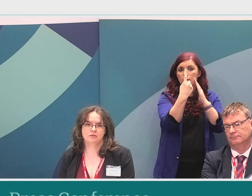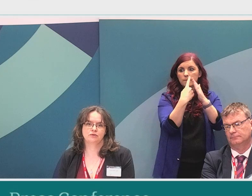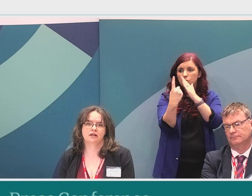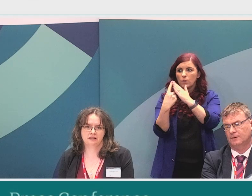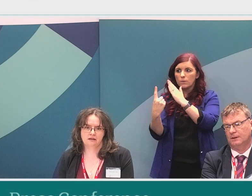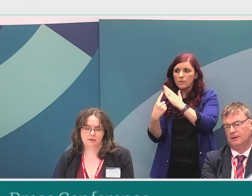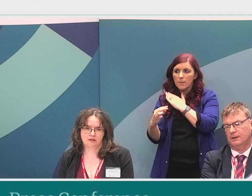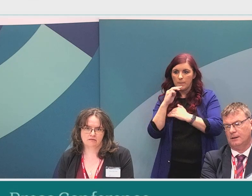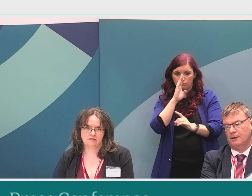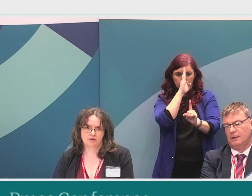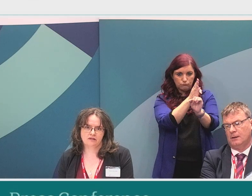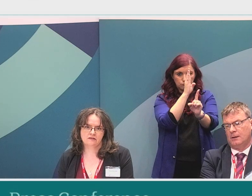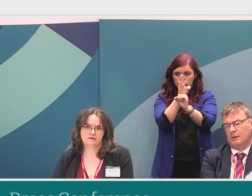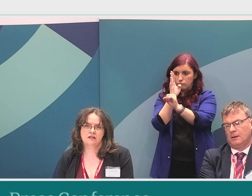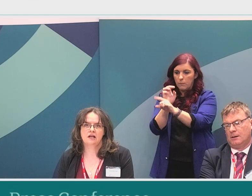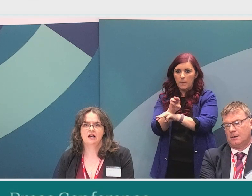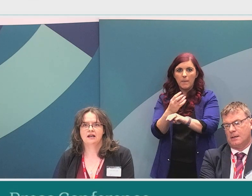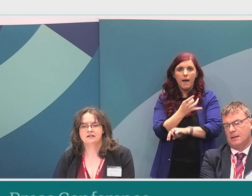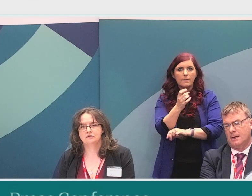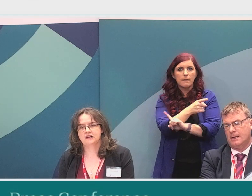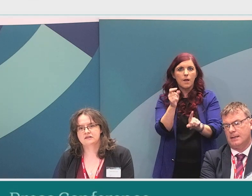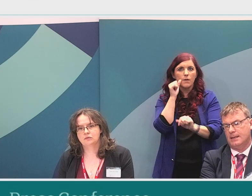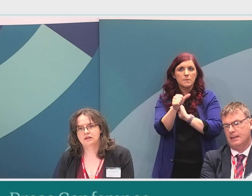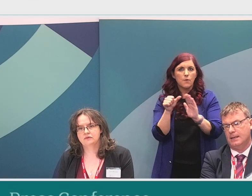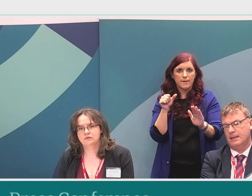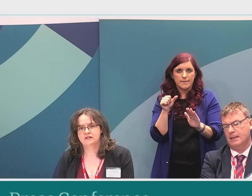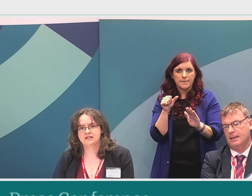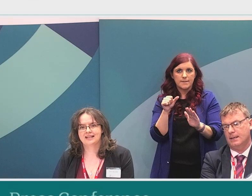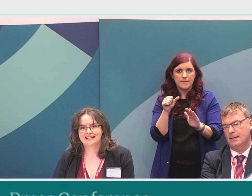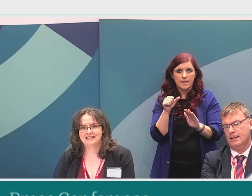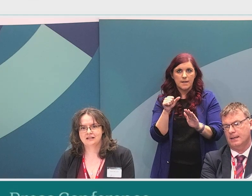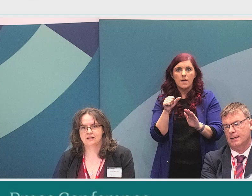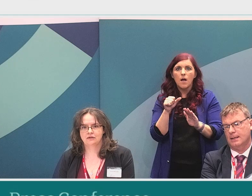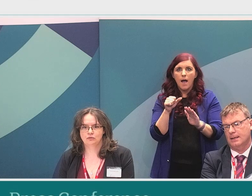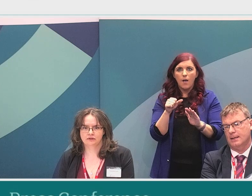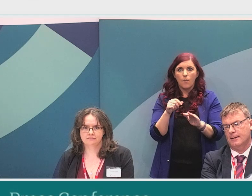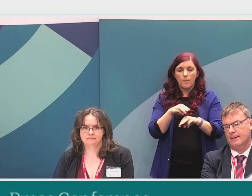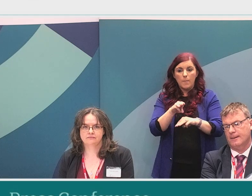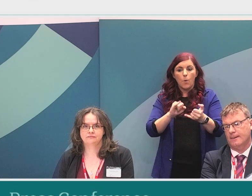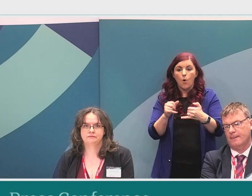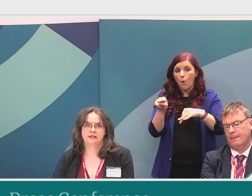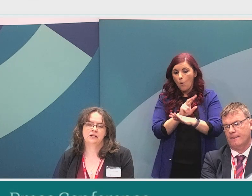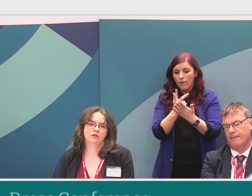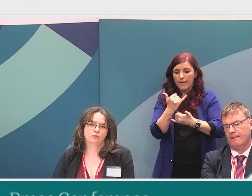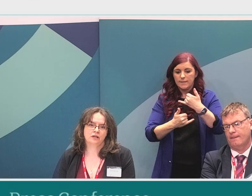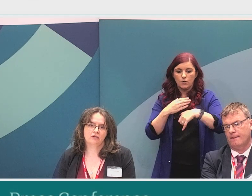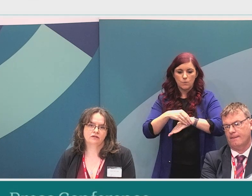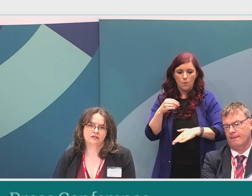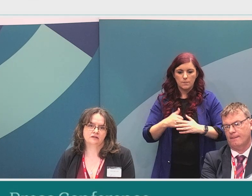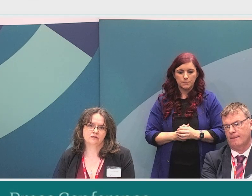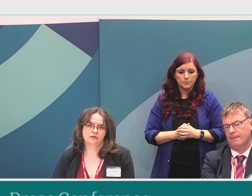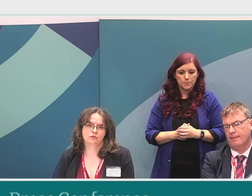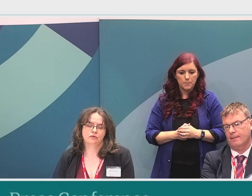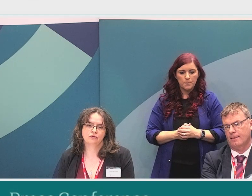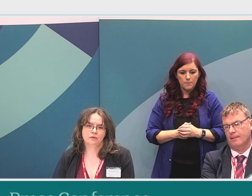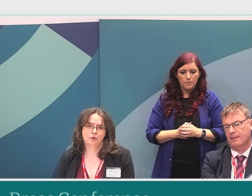people directly about their experiences, and it was asked only of those aged 18 and over. So we offered this